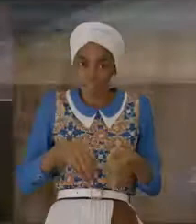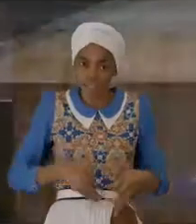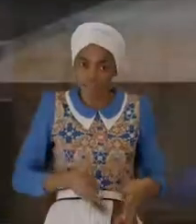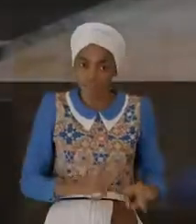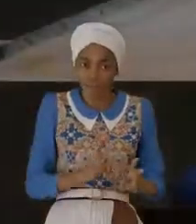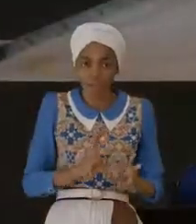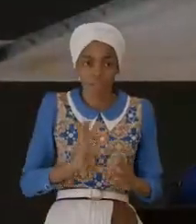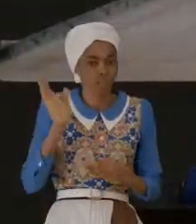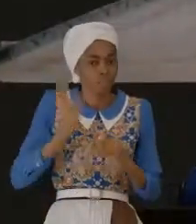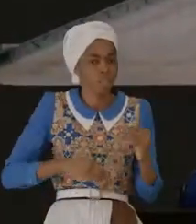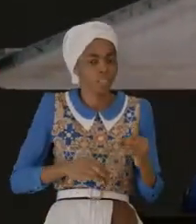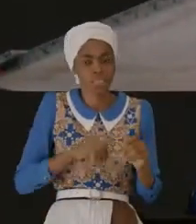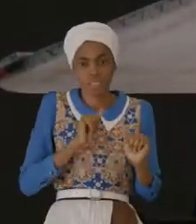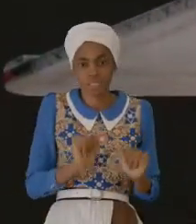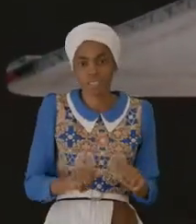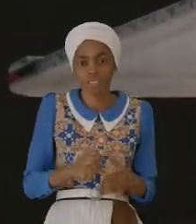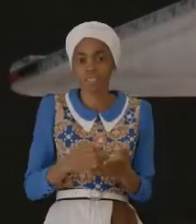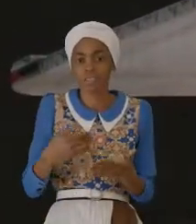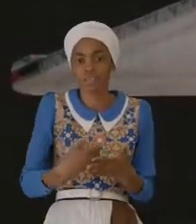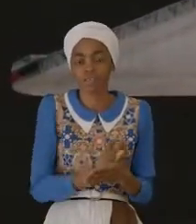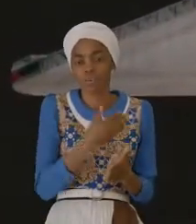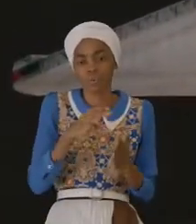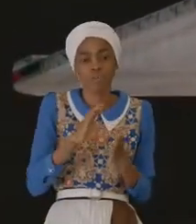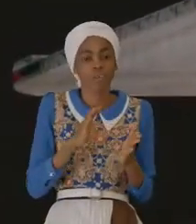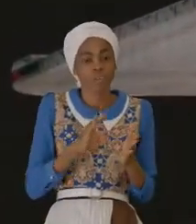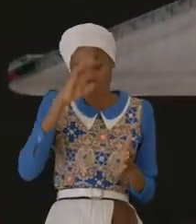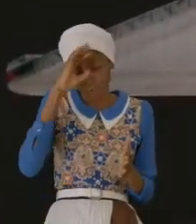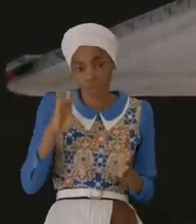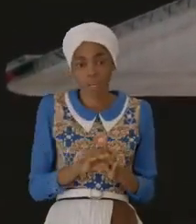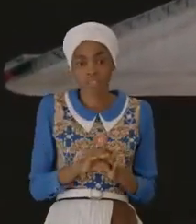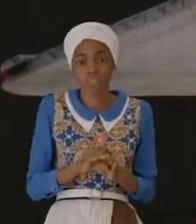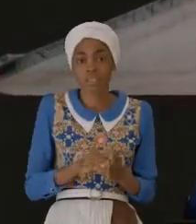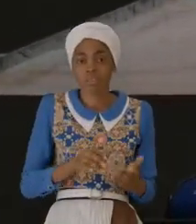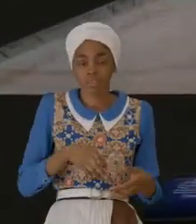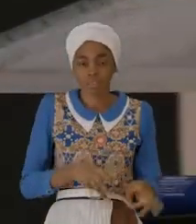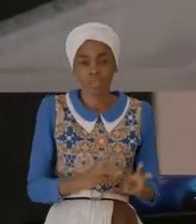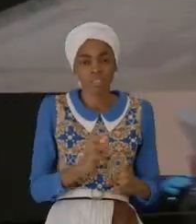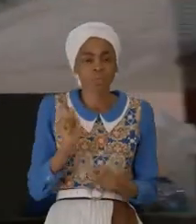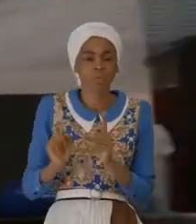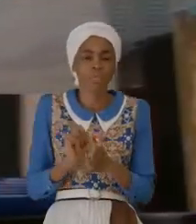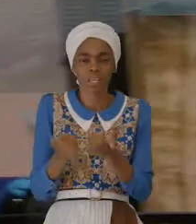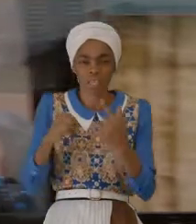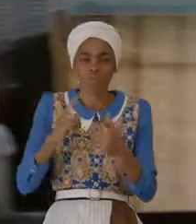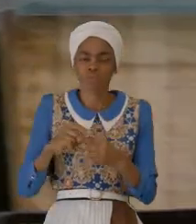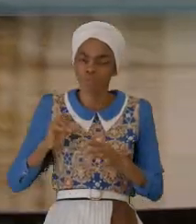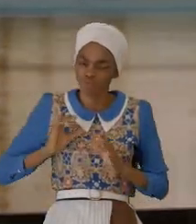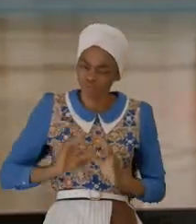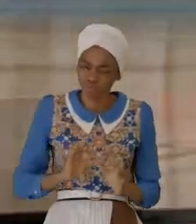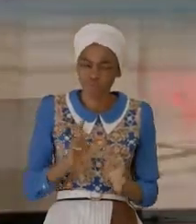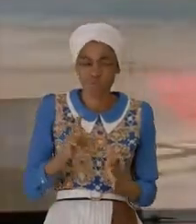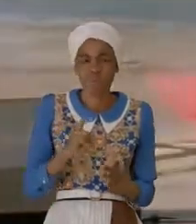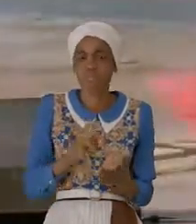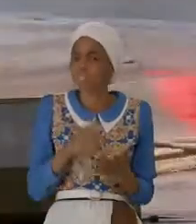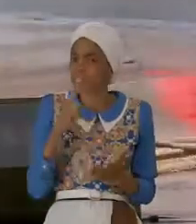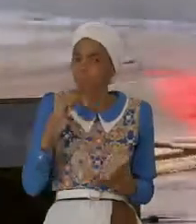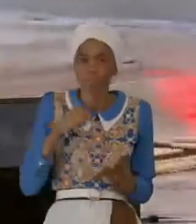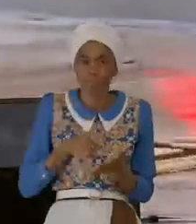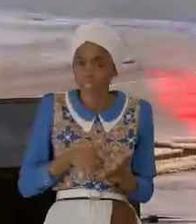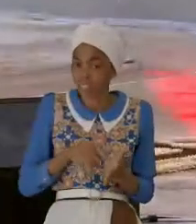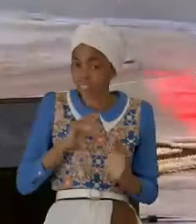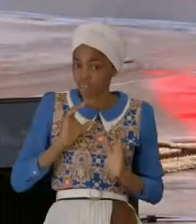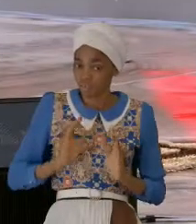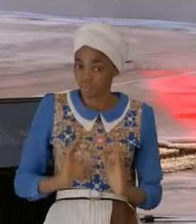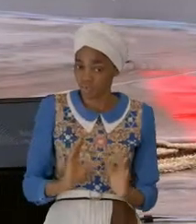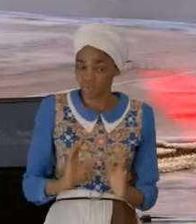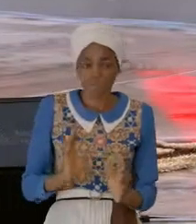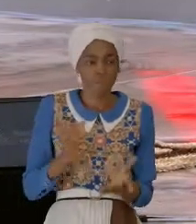Covenant track the people that came to pursue them it says this persuasion commits not